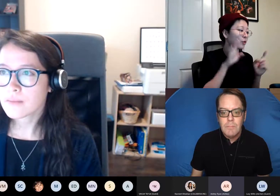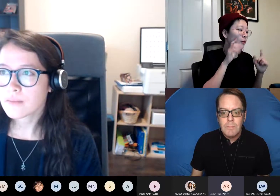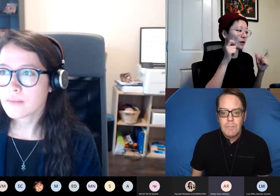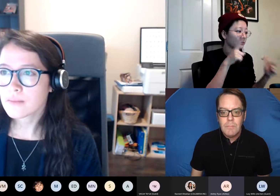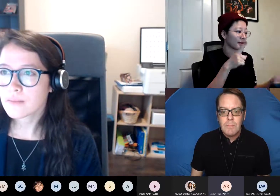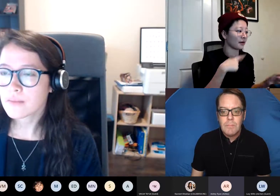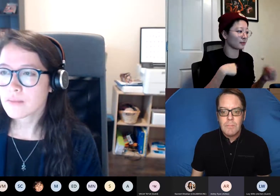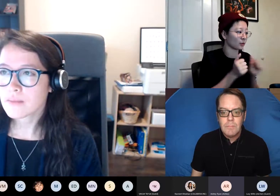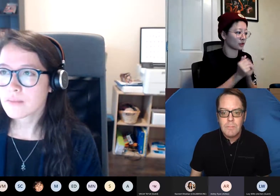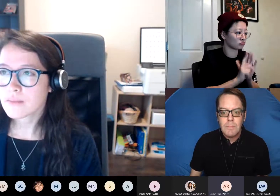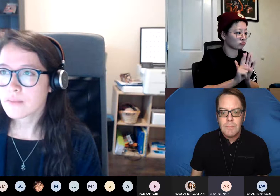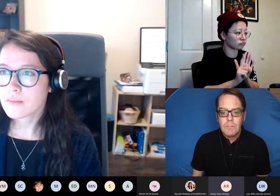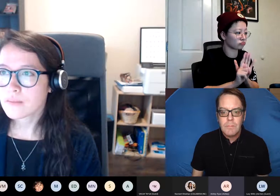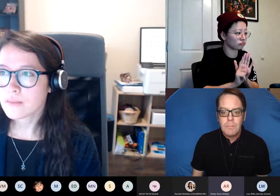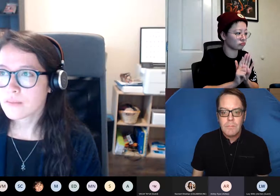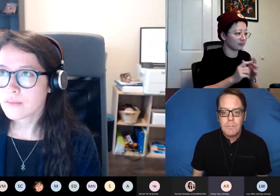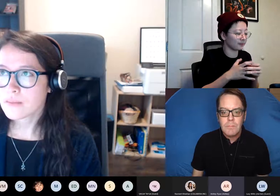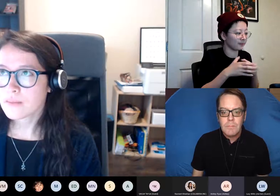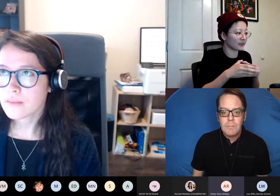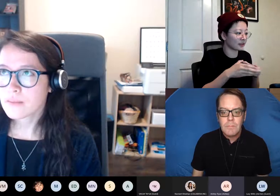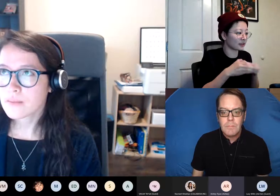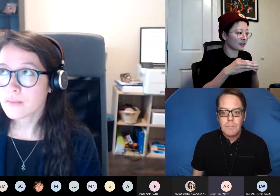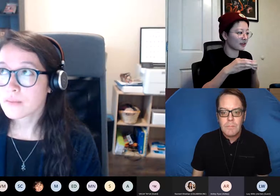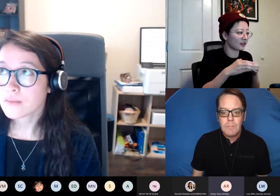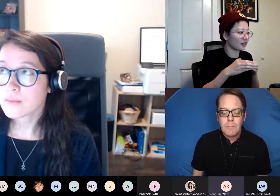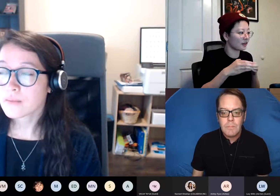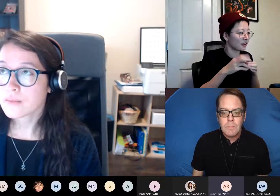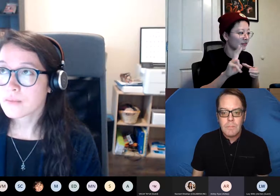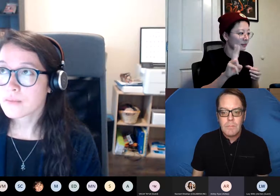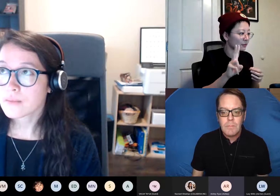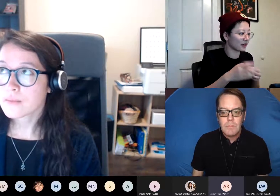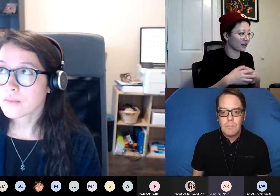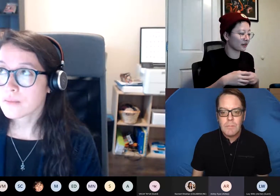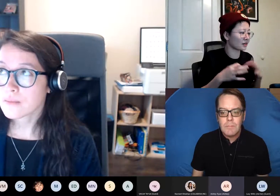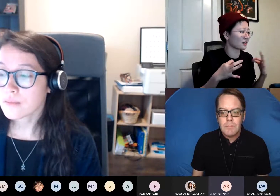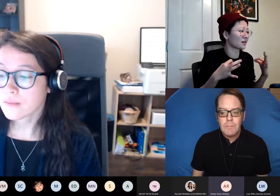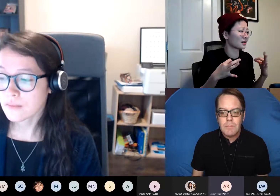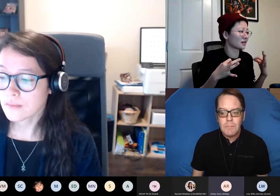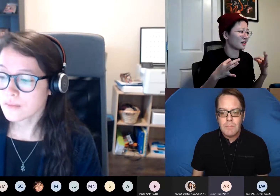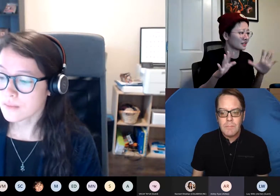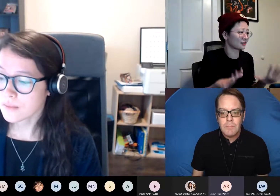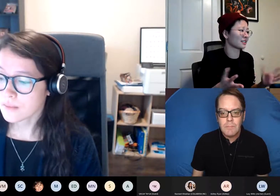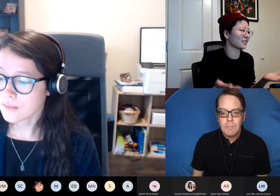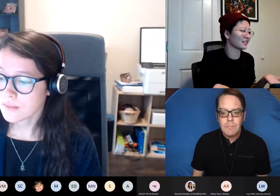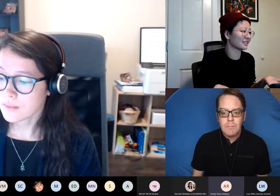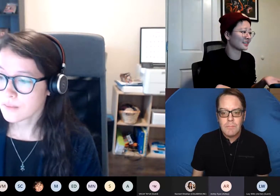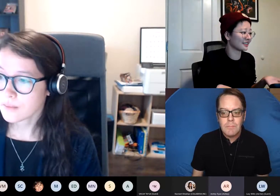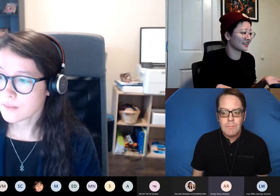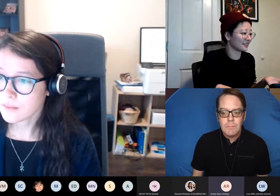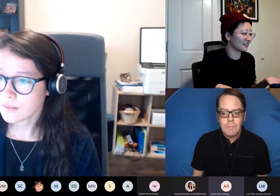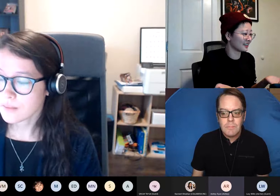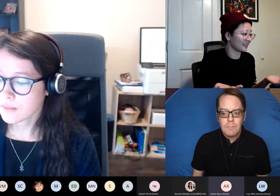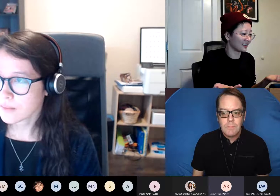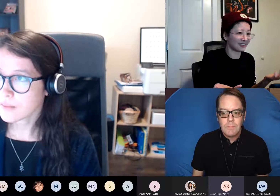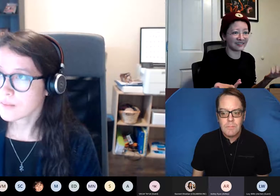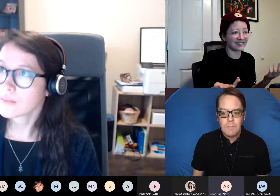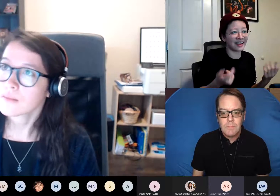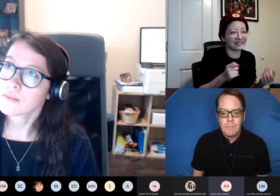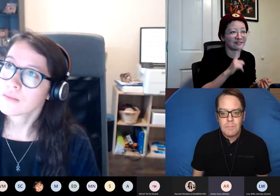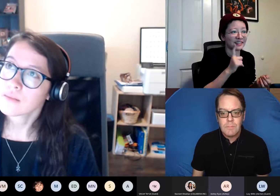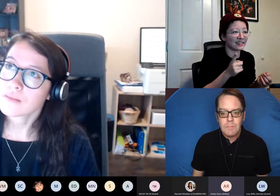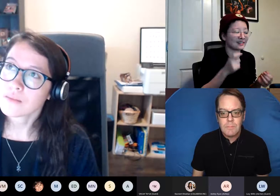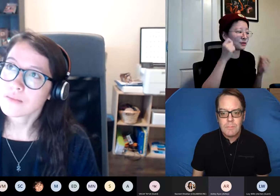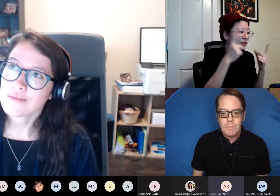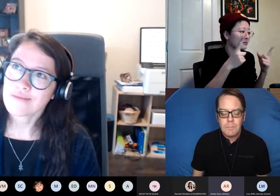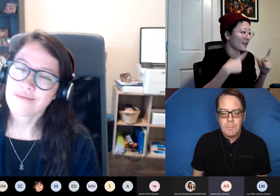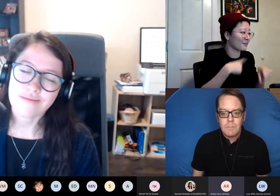my life much easier. It's an alarm that I put up under my pillow, and it wakes me up by vibrating. It's perfect. It's a